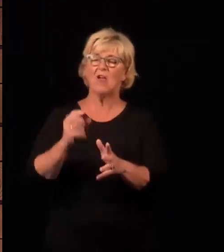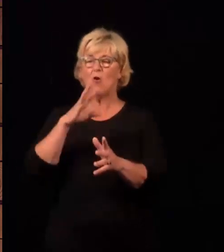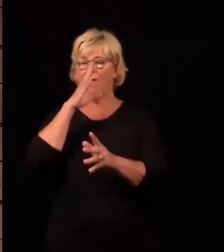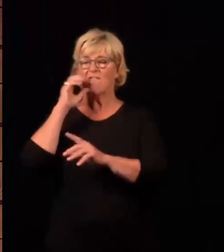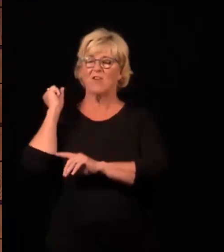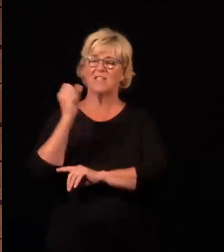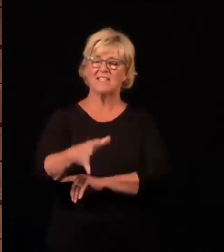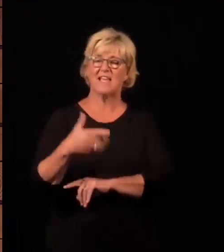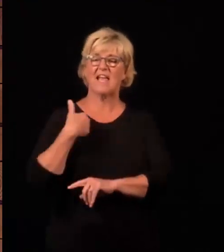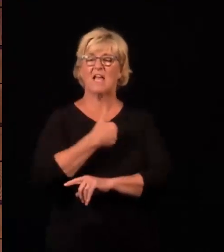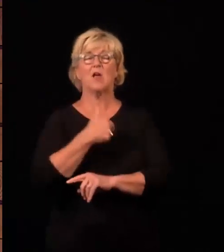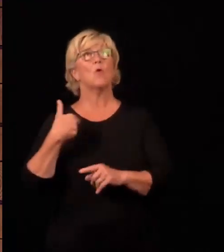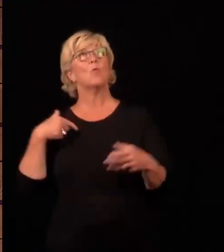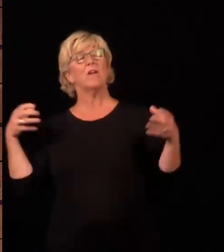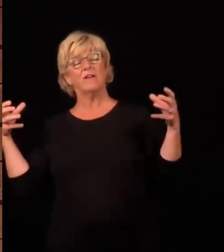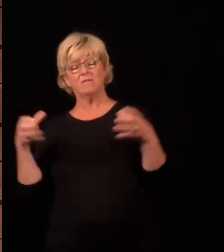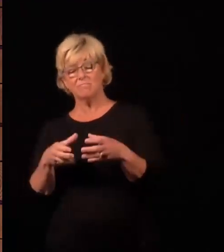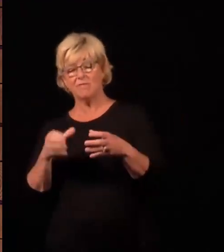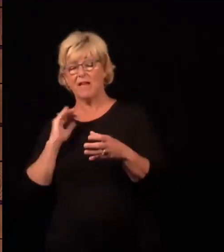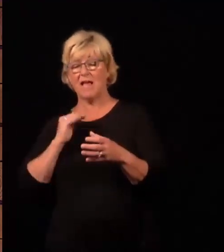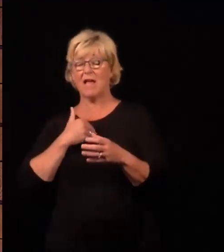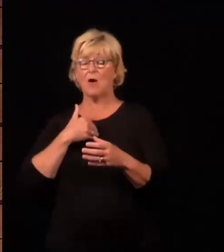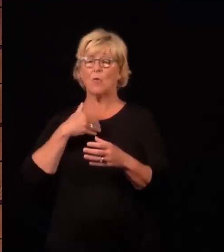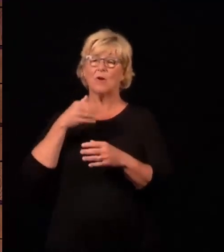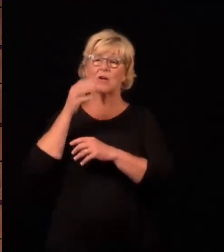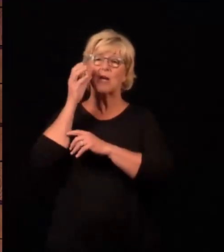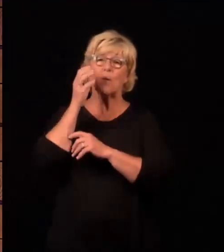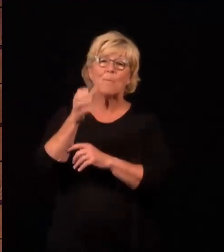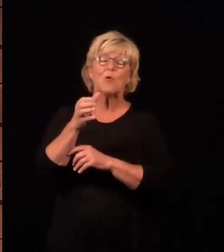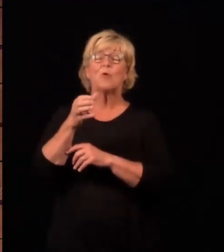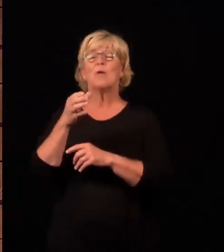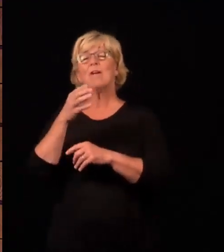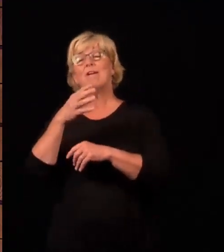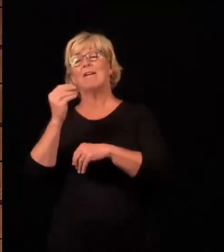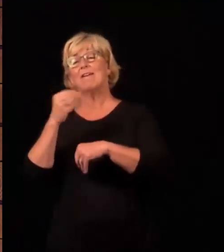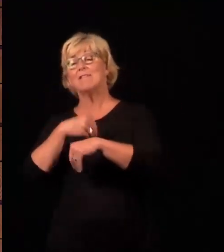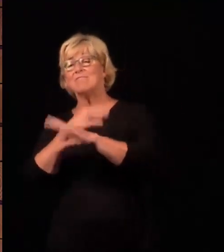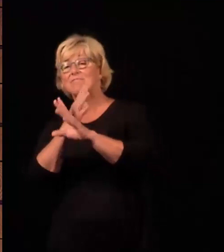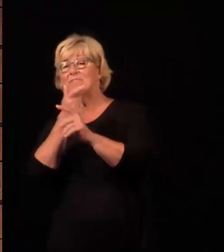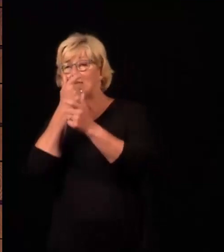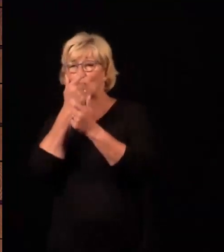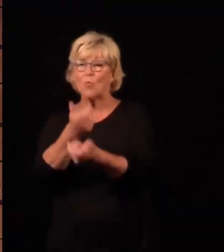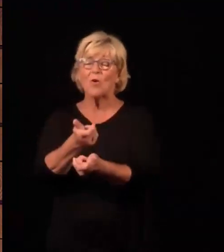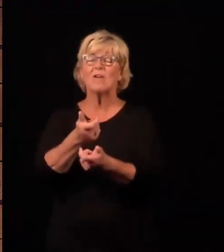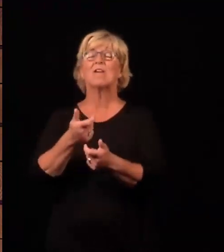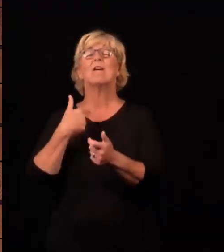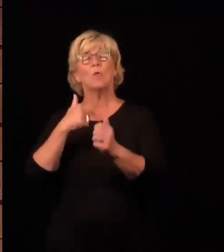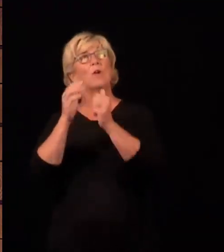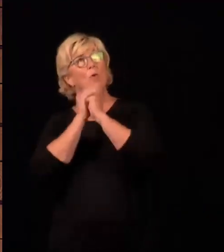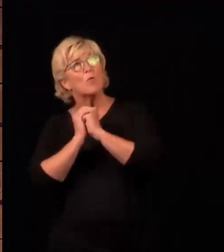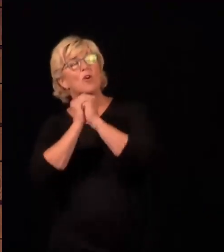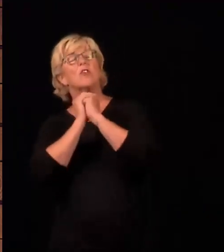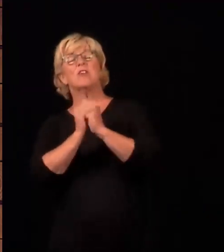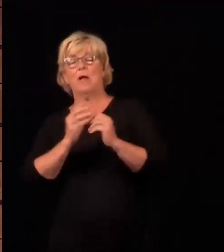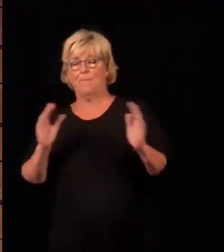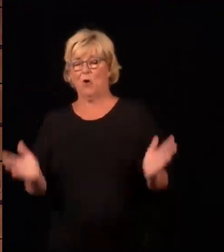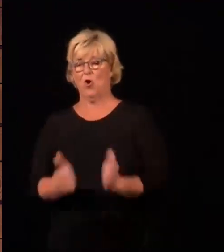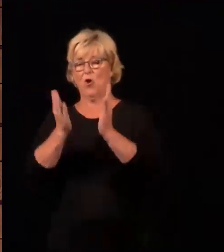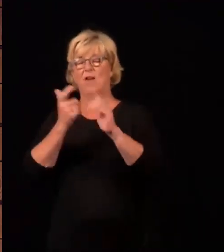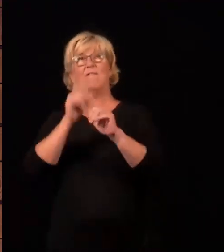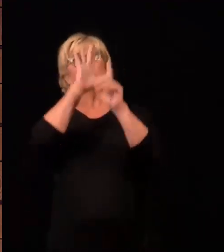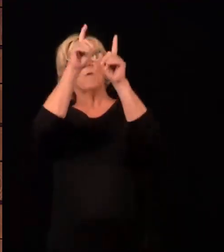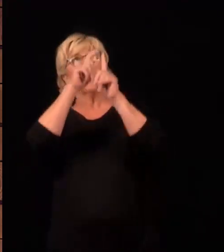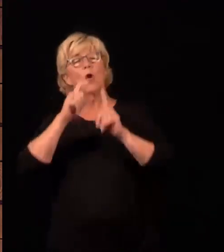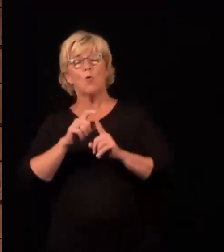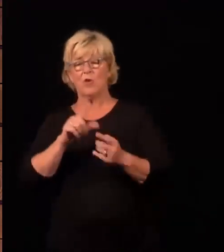us. So as we gather around our computers and our devices, we do so to worship. We do so to be encouraged from the